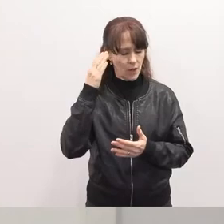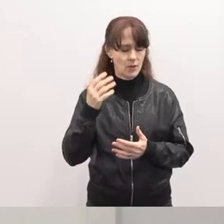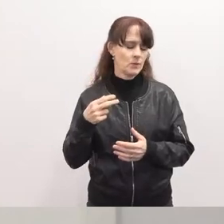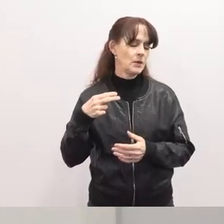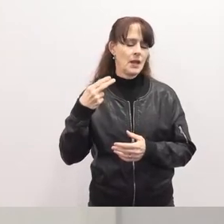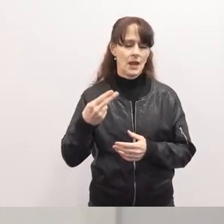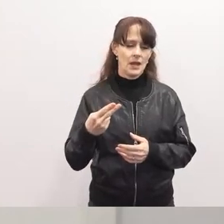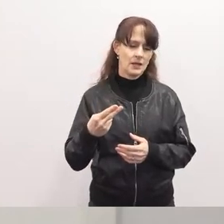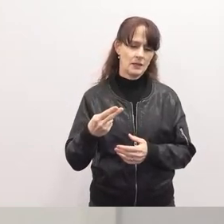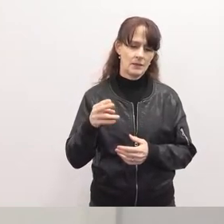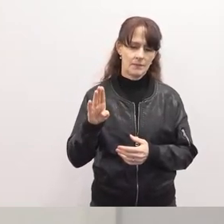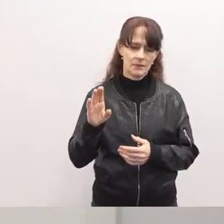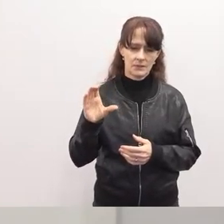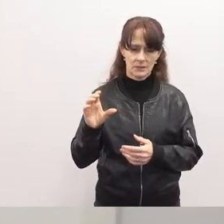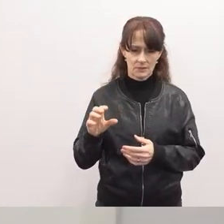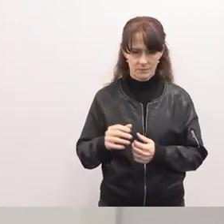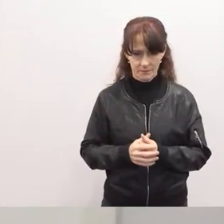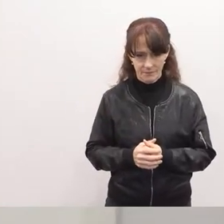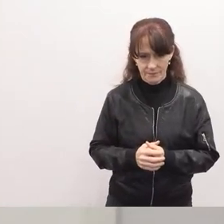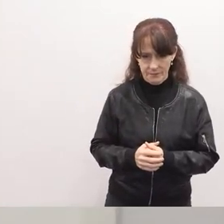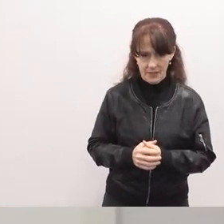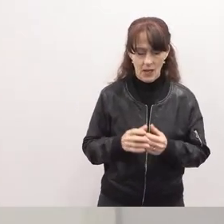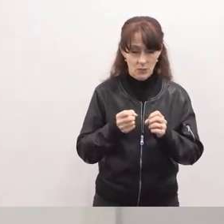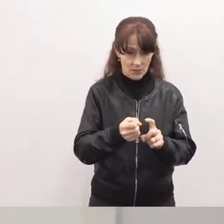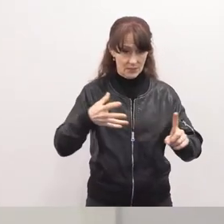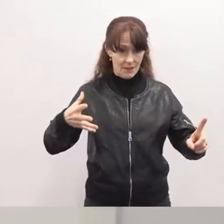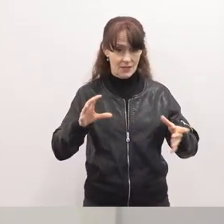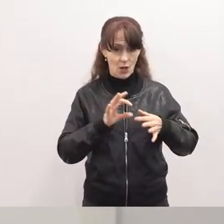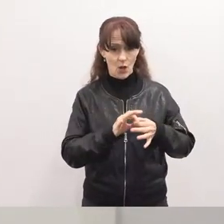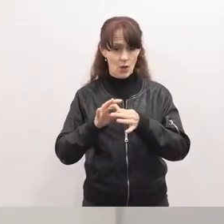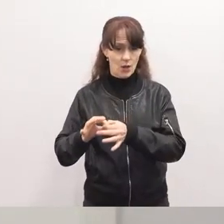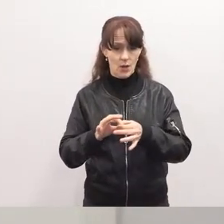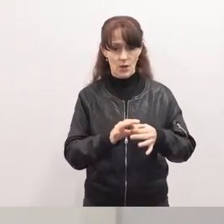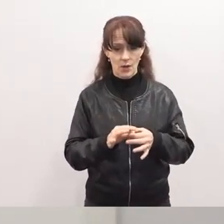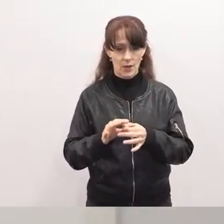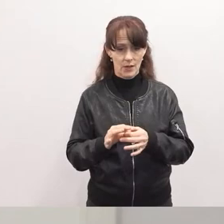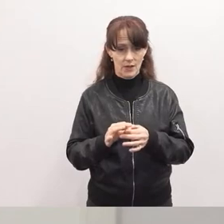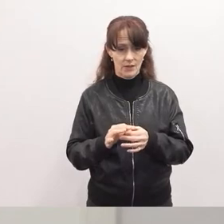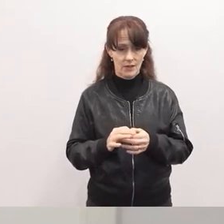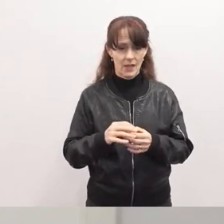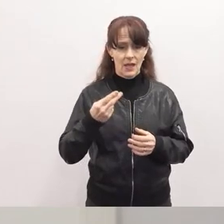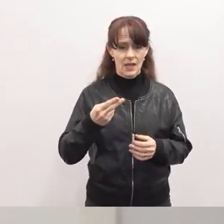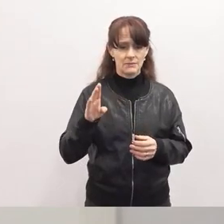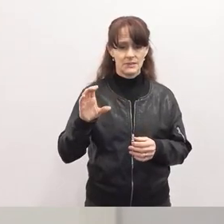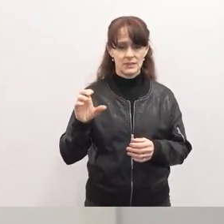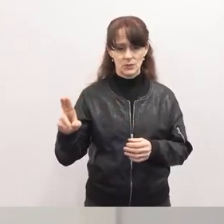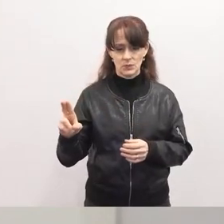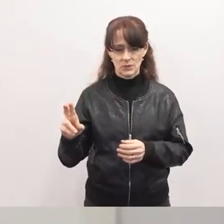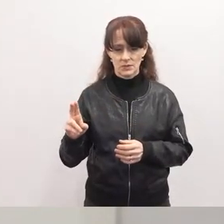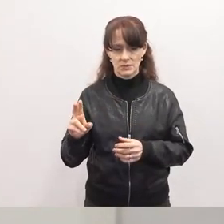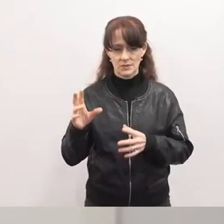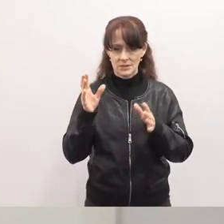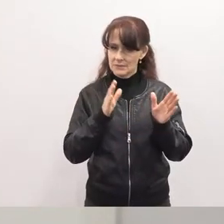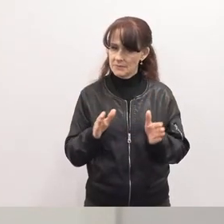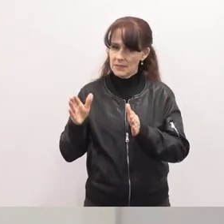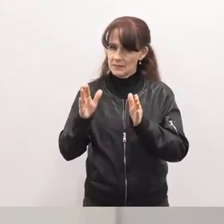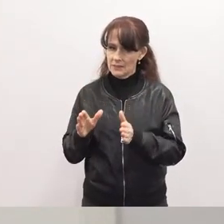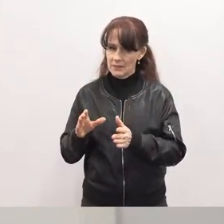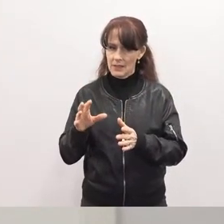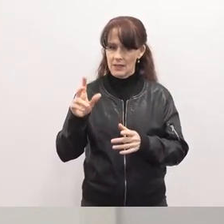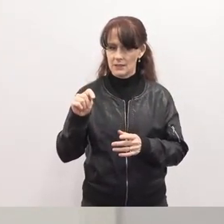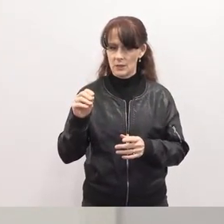wonderful opportunity for our students as we expand our connection to the HBCUs very strategically with a teacher on special